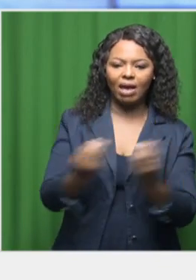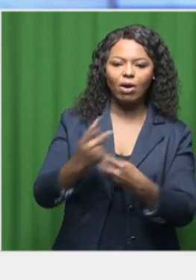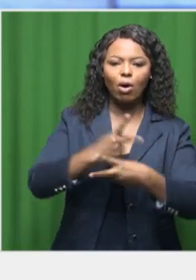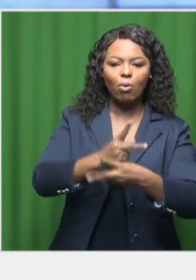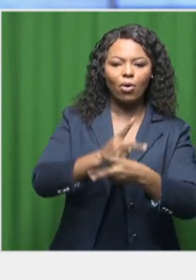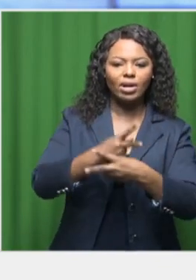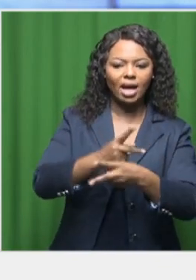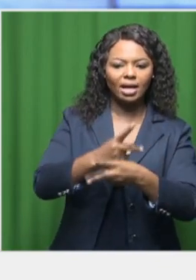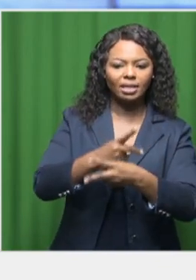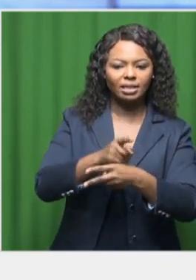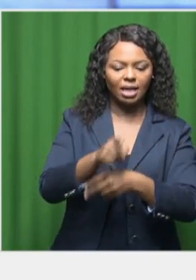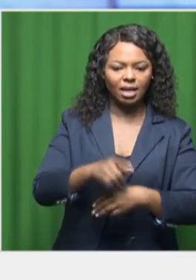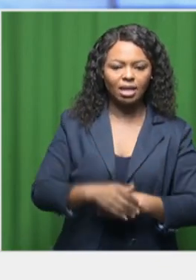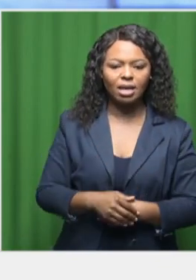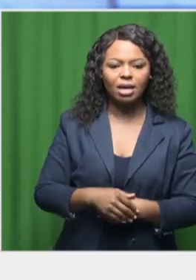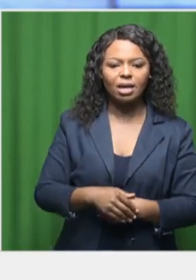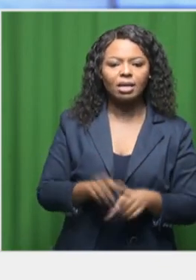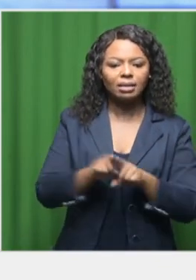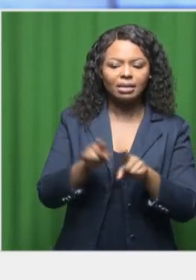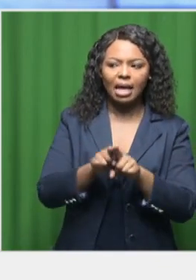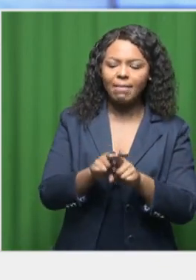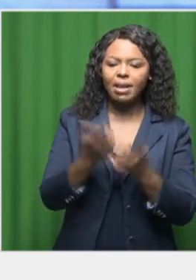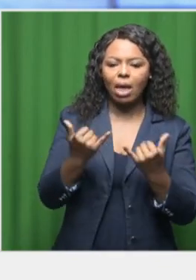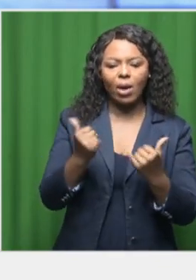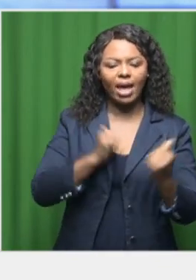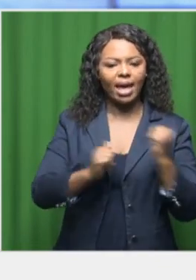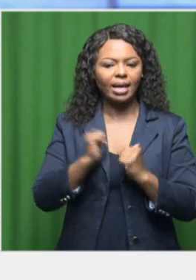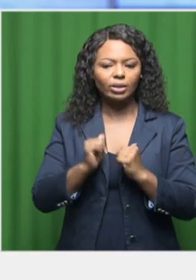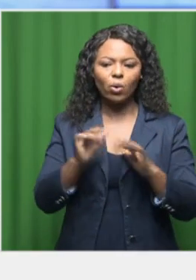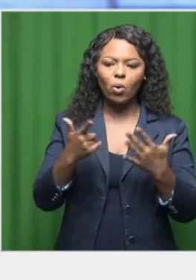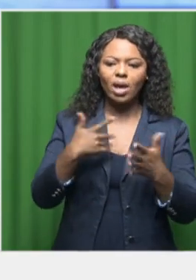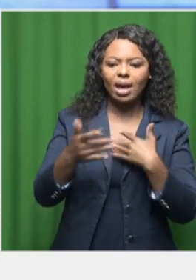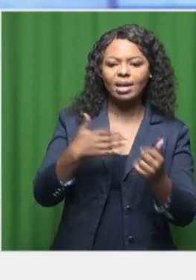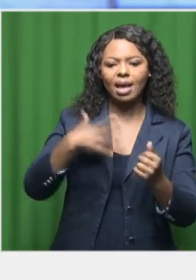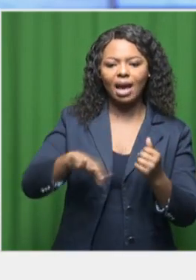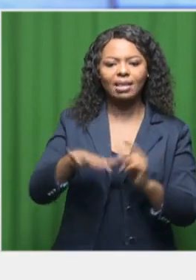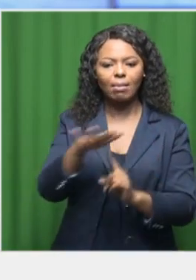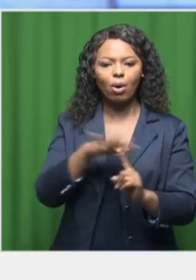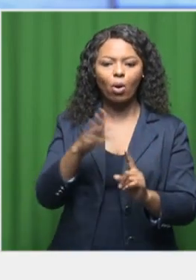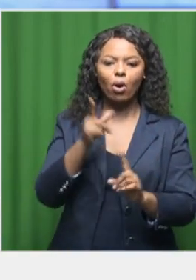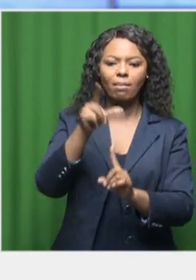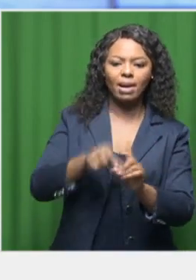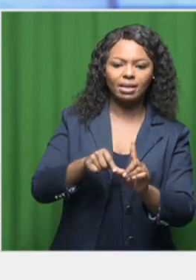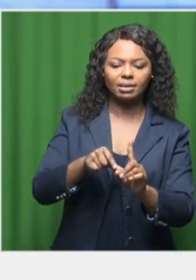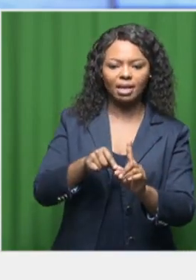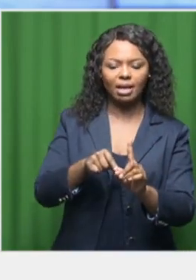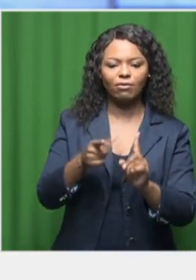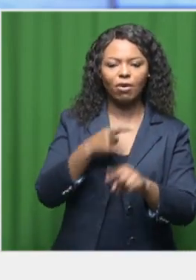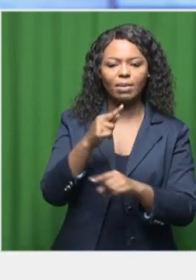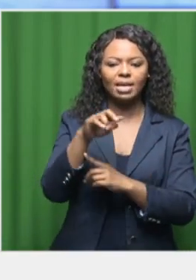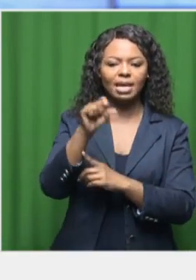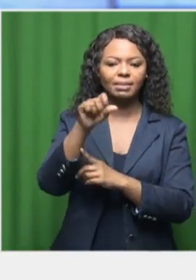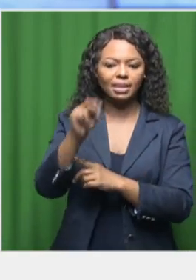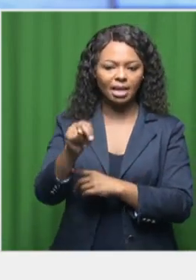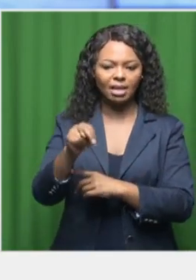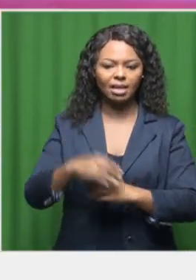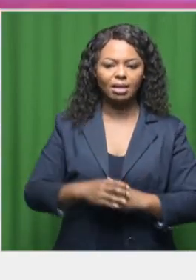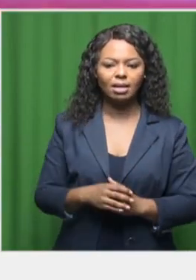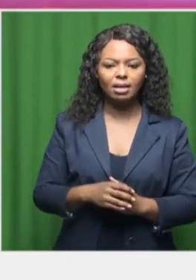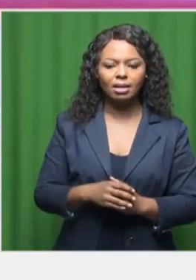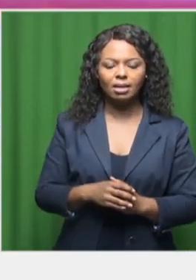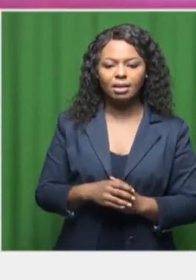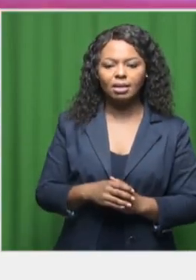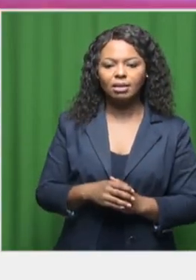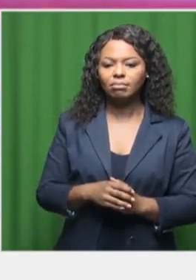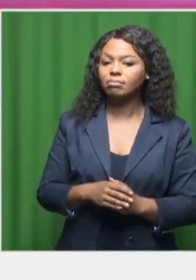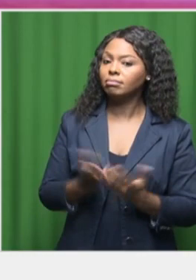production or in acting or in any other area a person who was touched by Gibson Kente. He had a tentacle